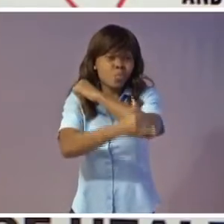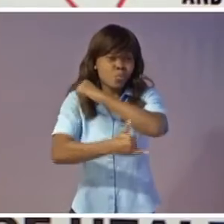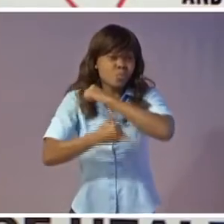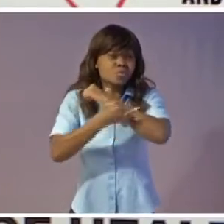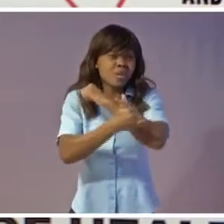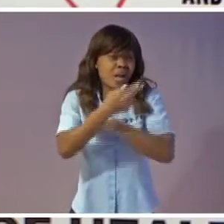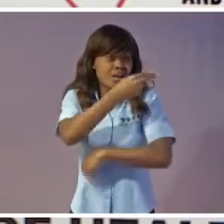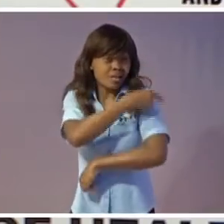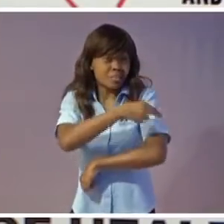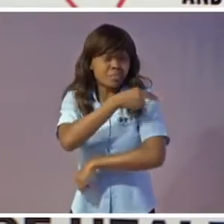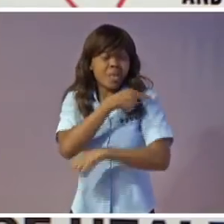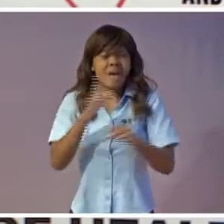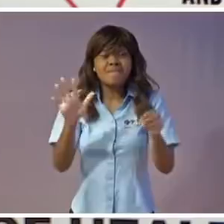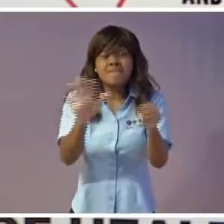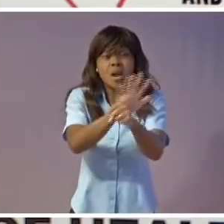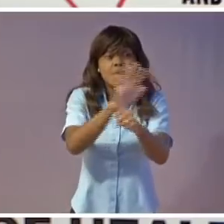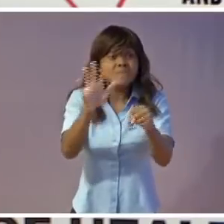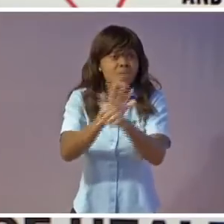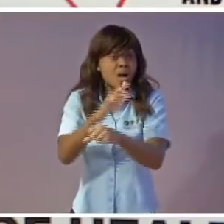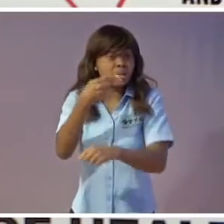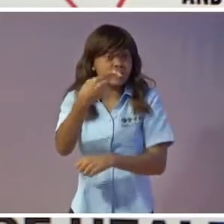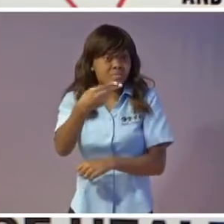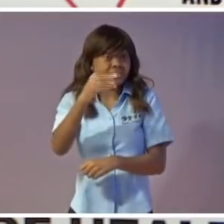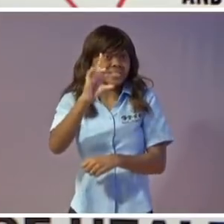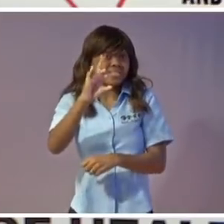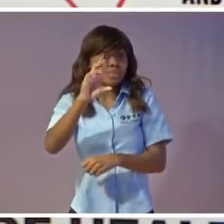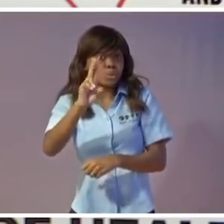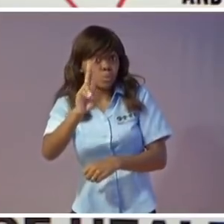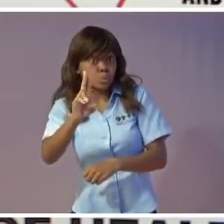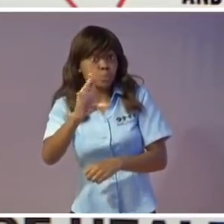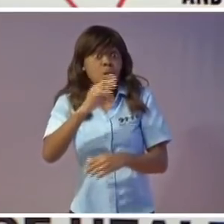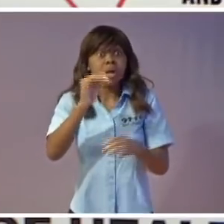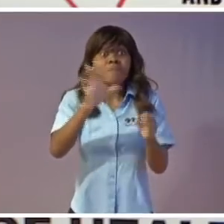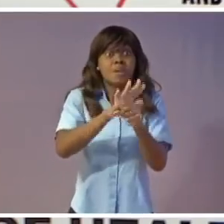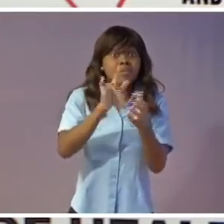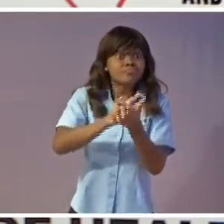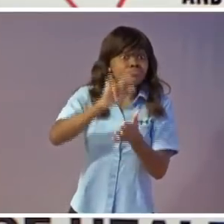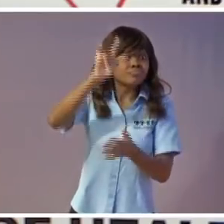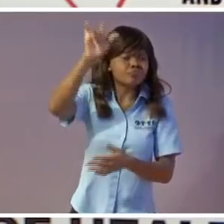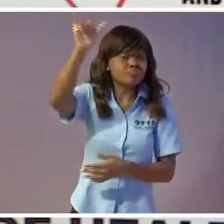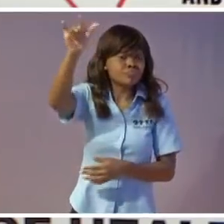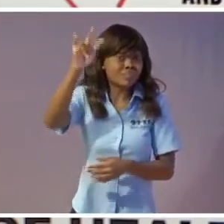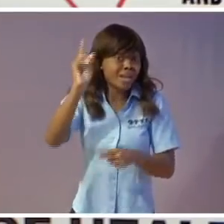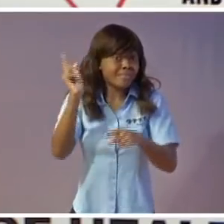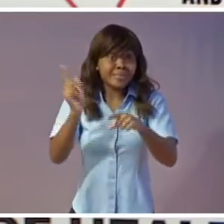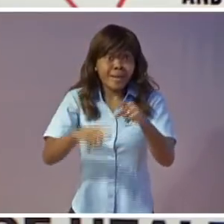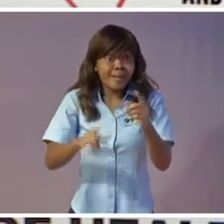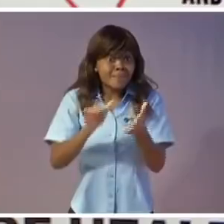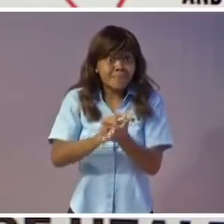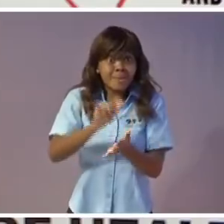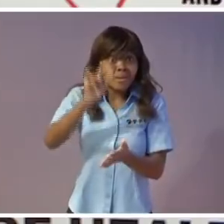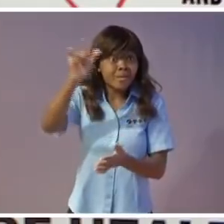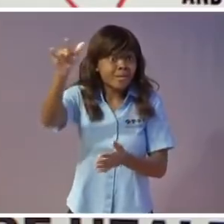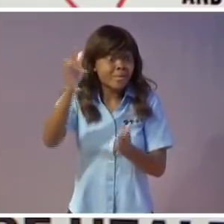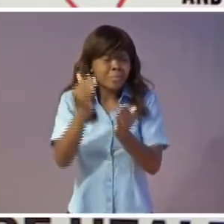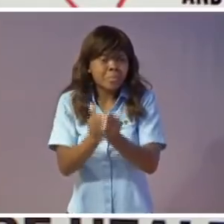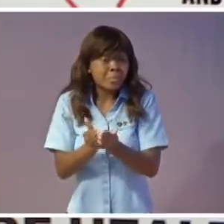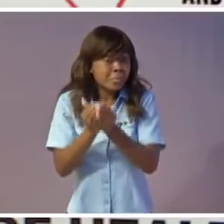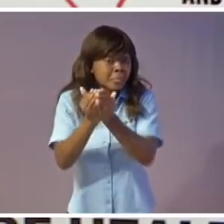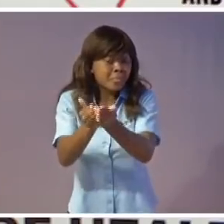airline industry around the world. It is crippling the cruise ship industries around the world, entertainment,